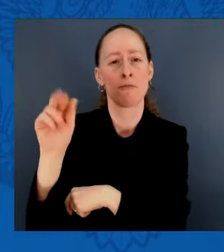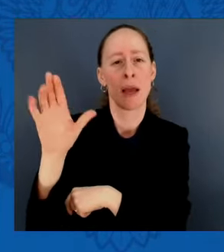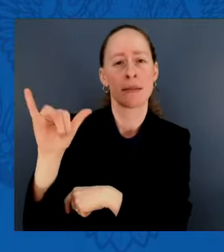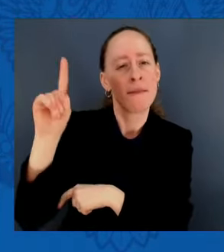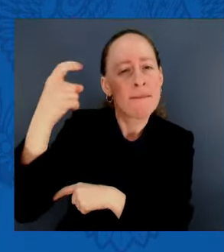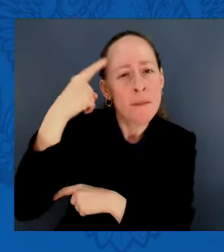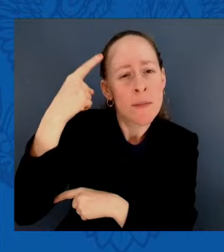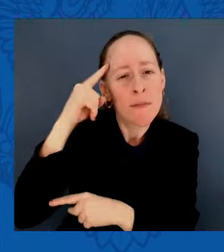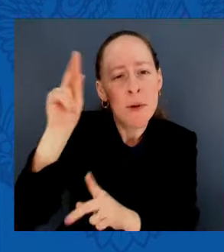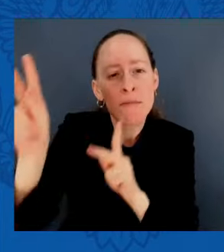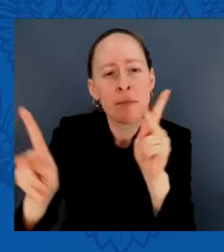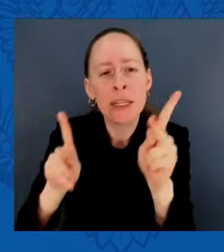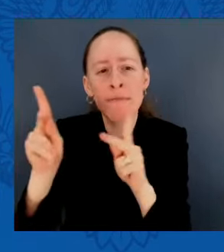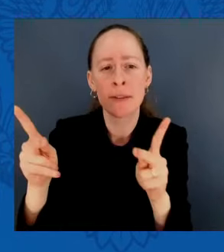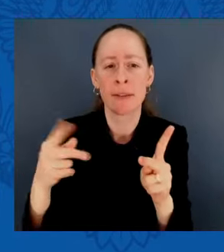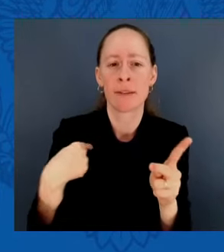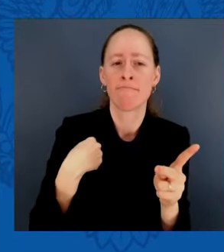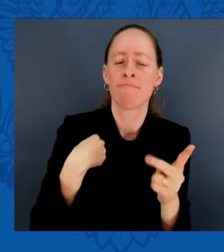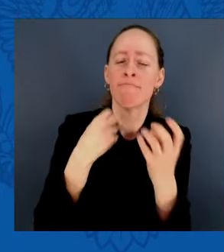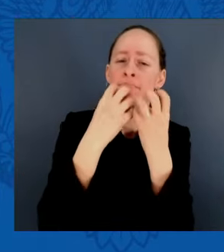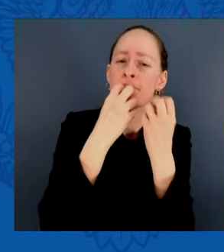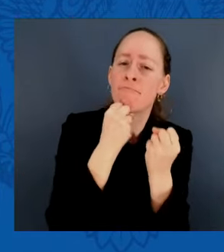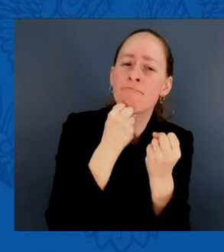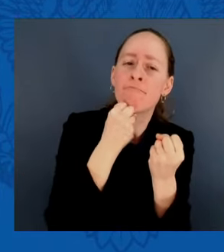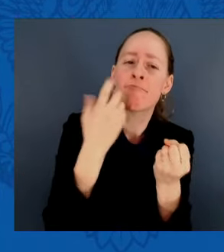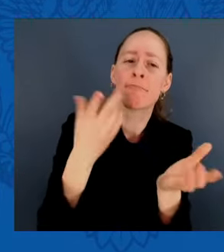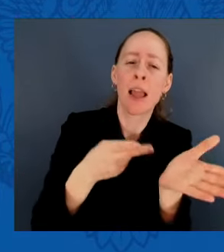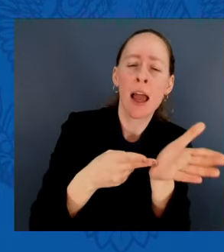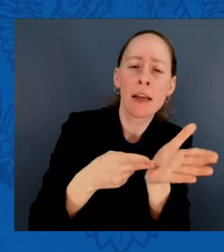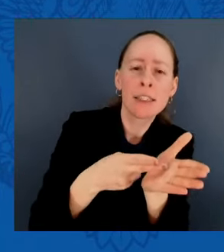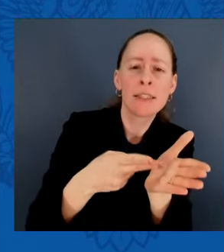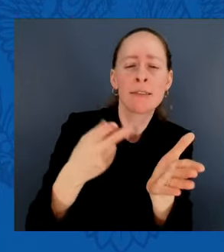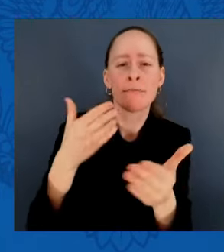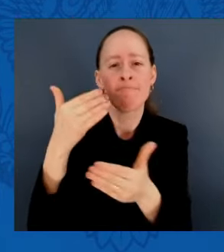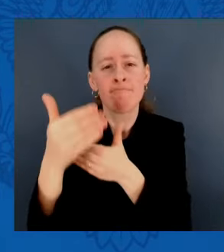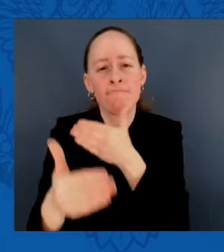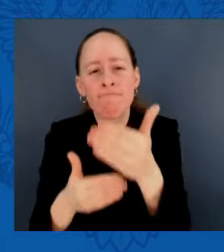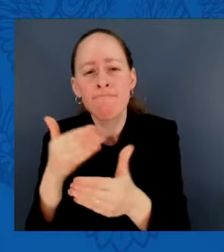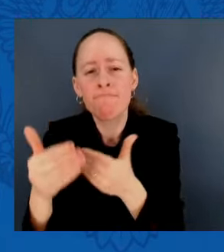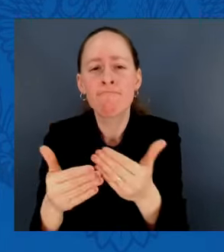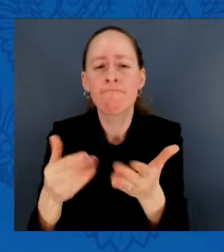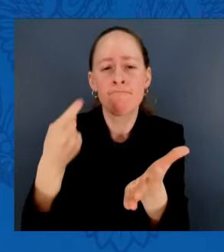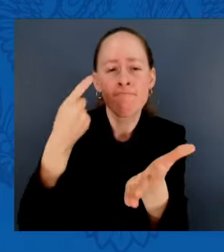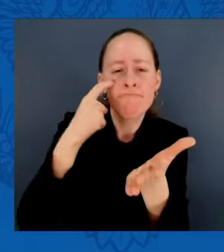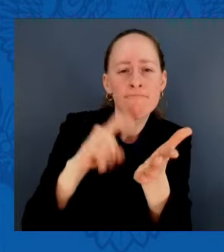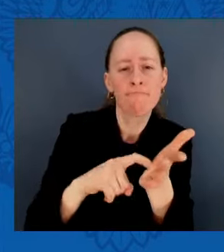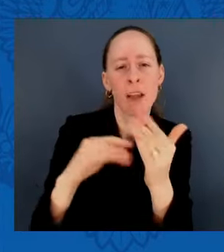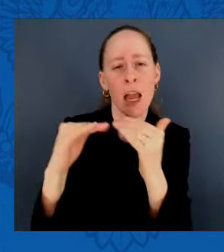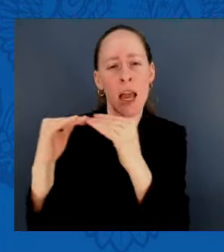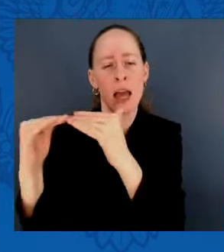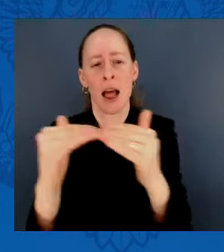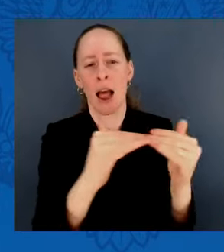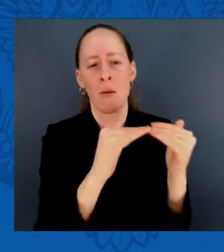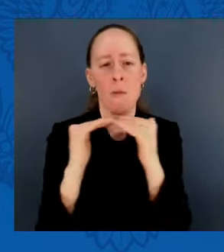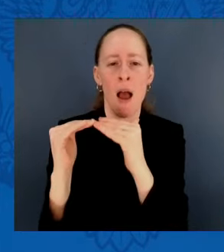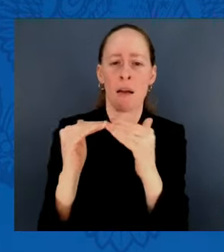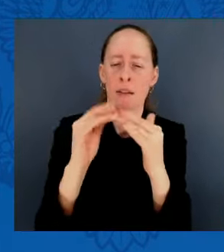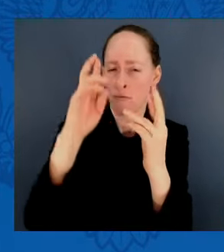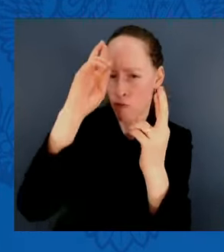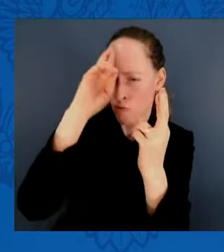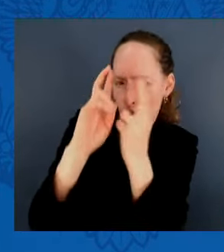equality, to respect everyone, to give everyone a fair shot, to give hate no safe harbor.